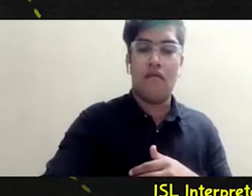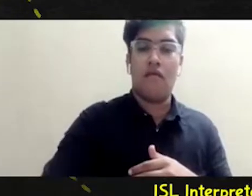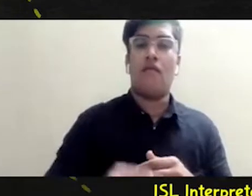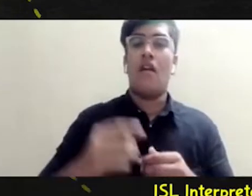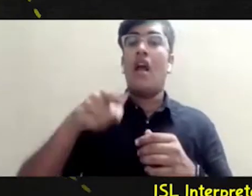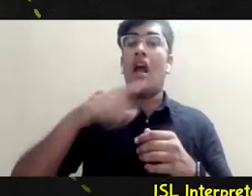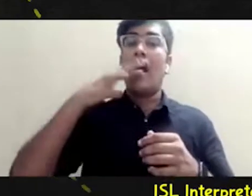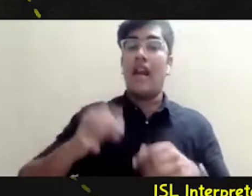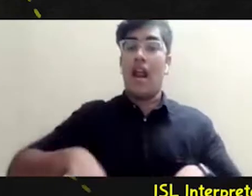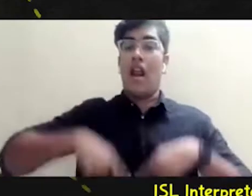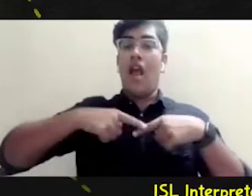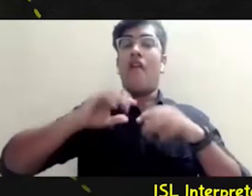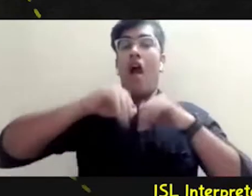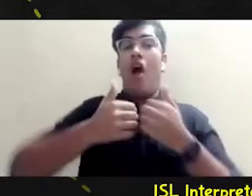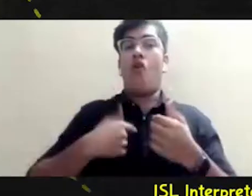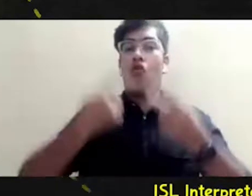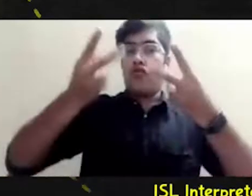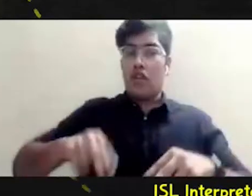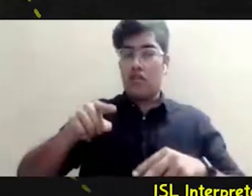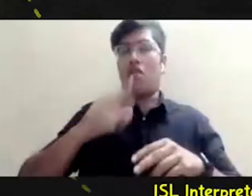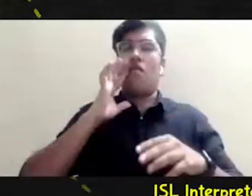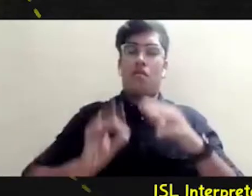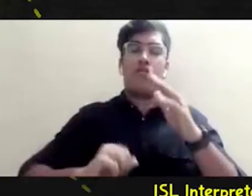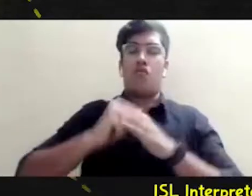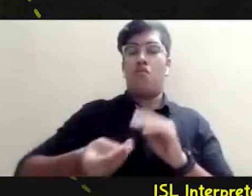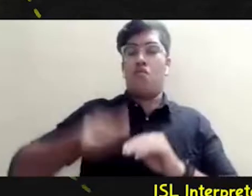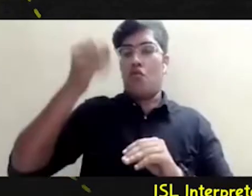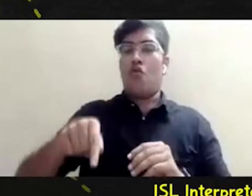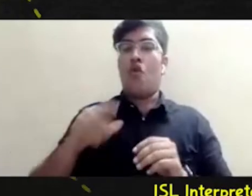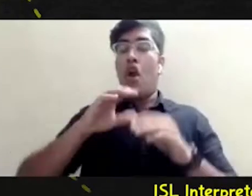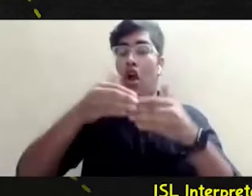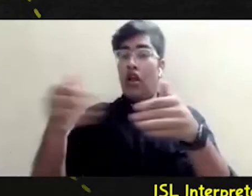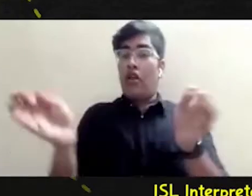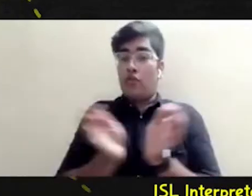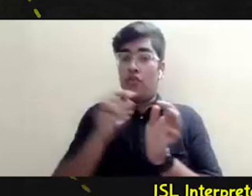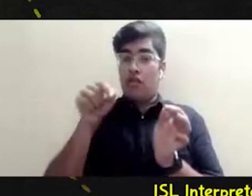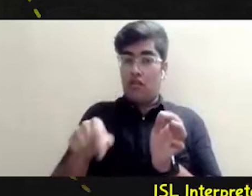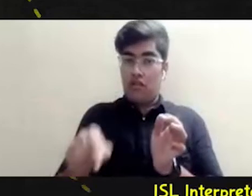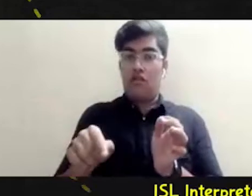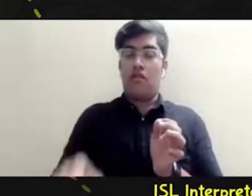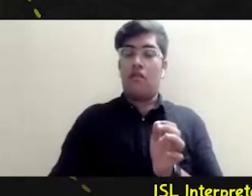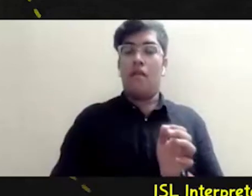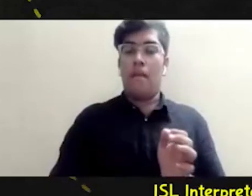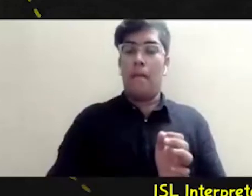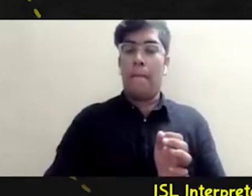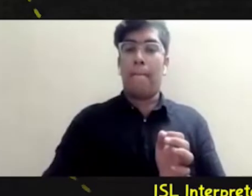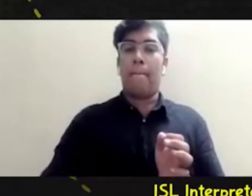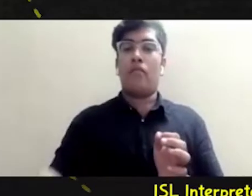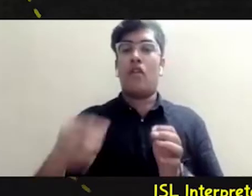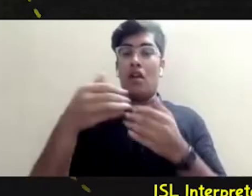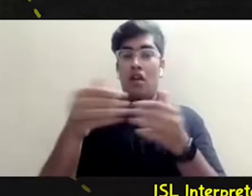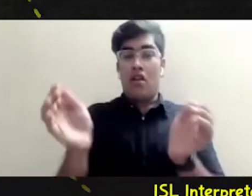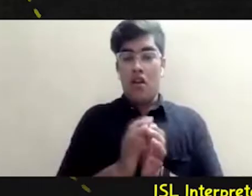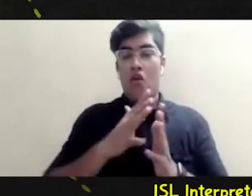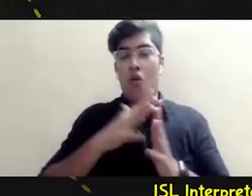it translates matters so much more. The community is too often too busy fighting for their